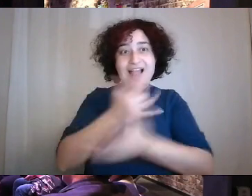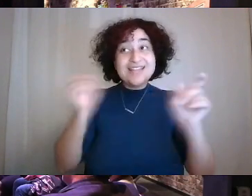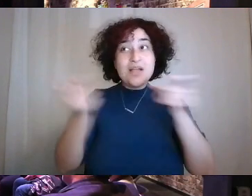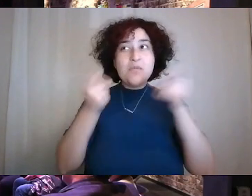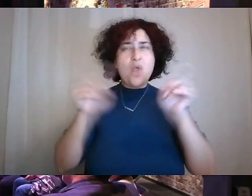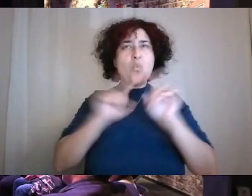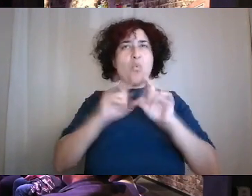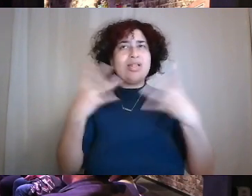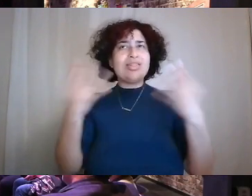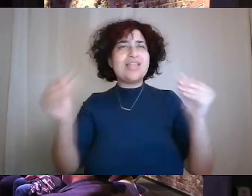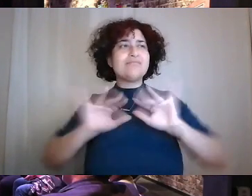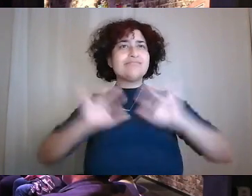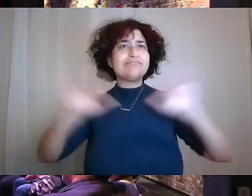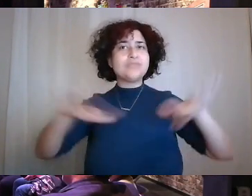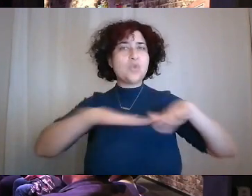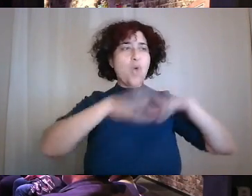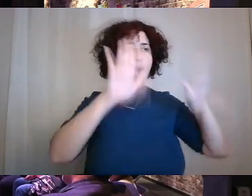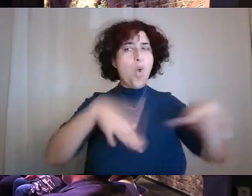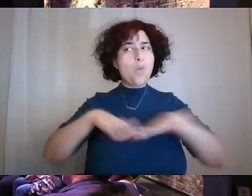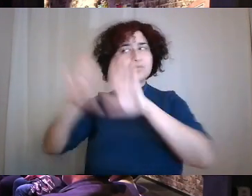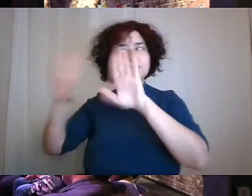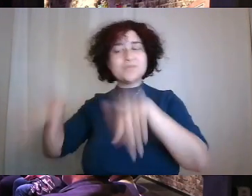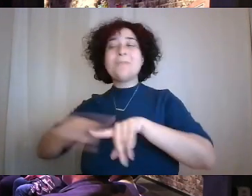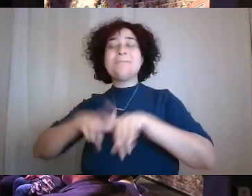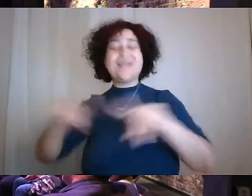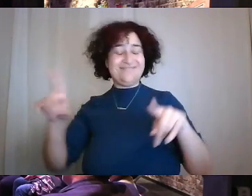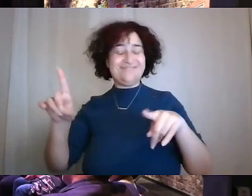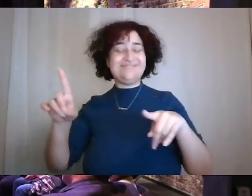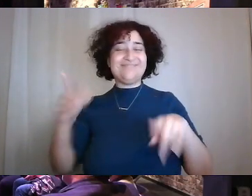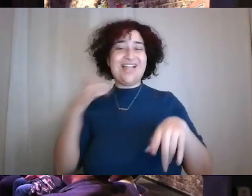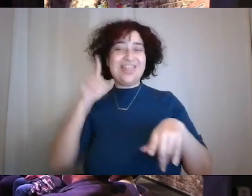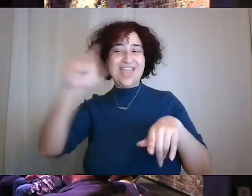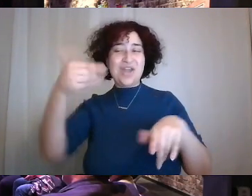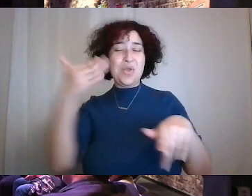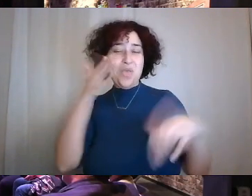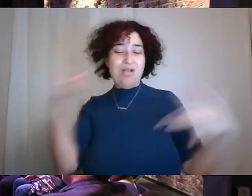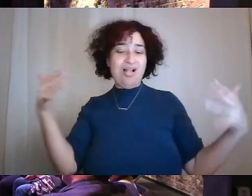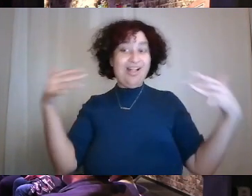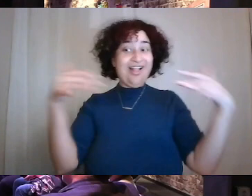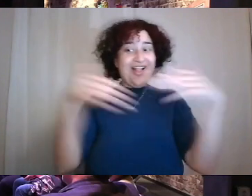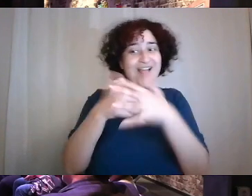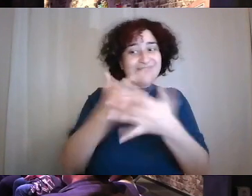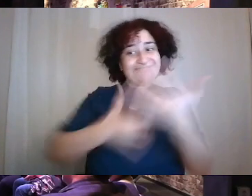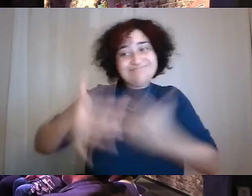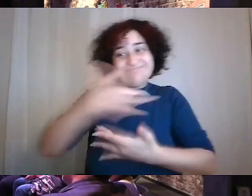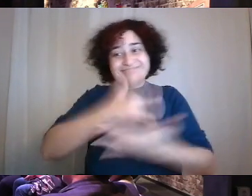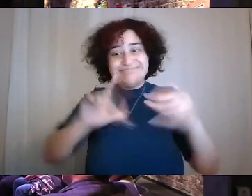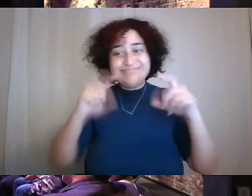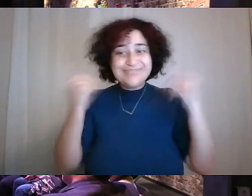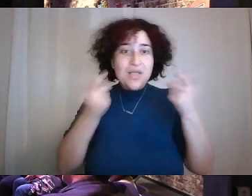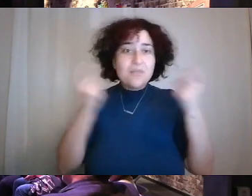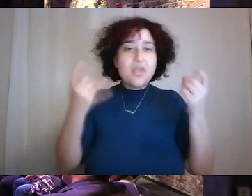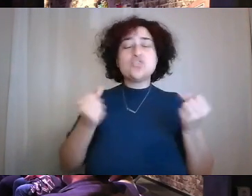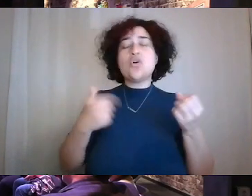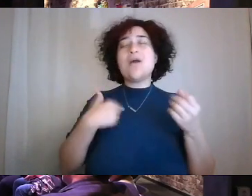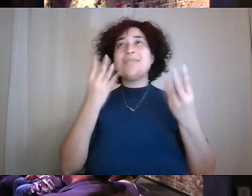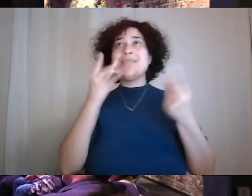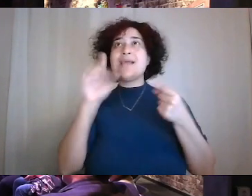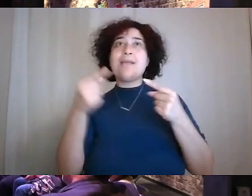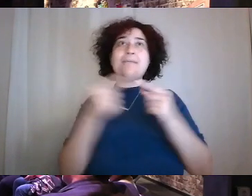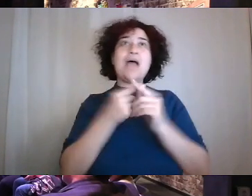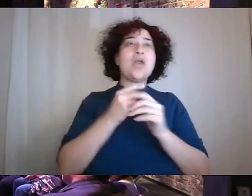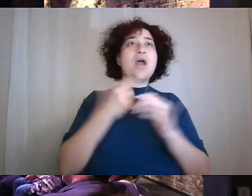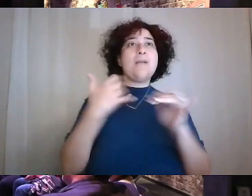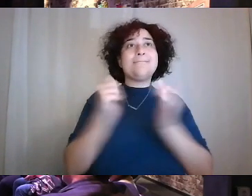So I'm thinking, yes, about things like productions, about our playwrights, just all over the place. I'm thinking